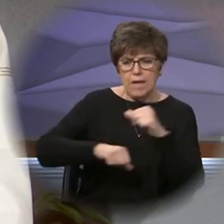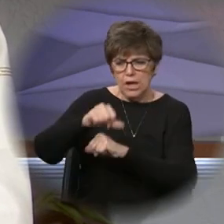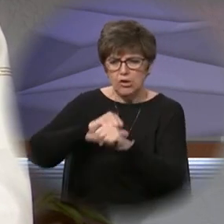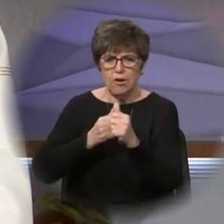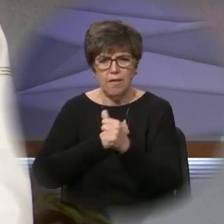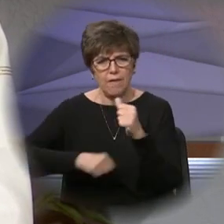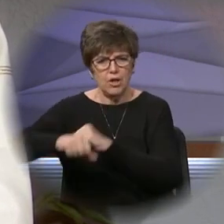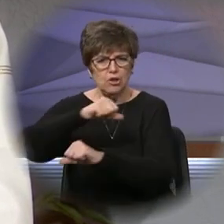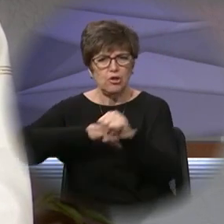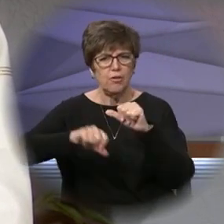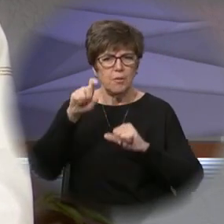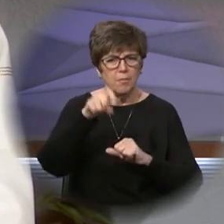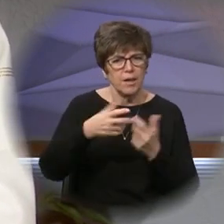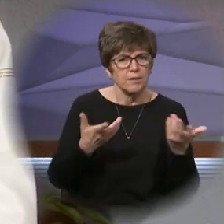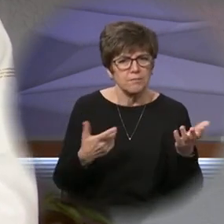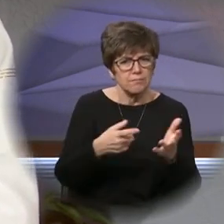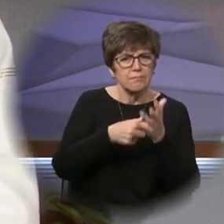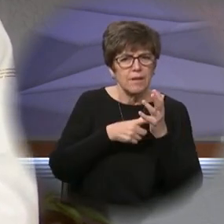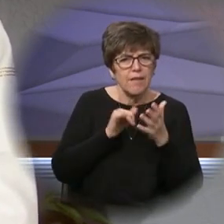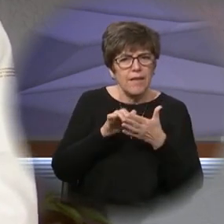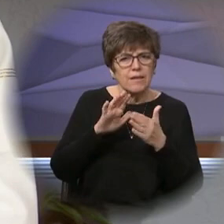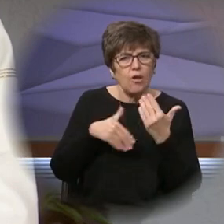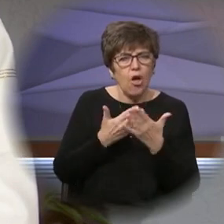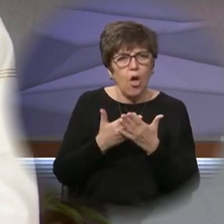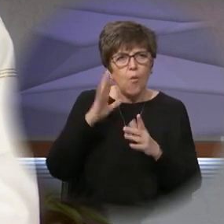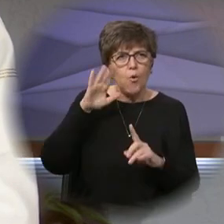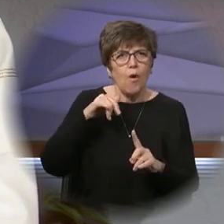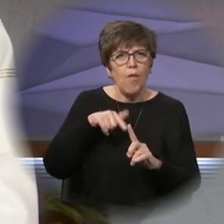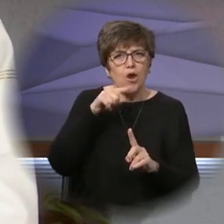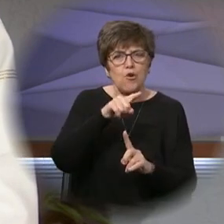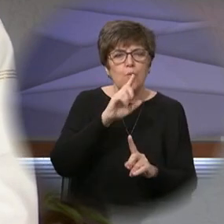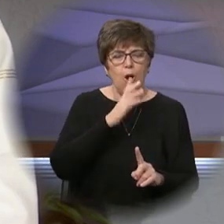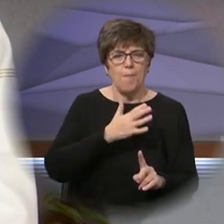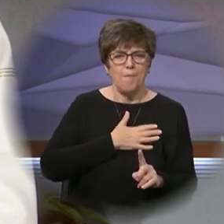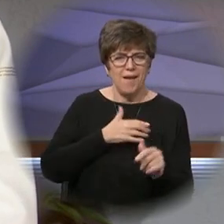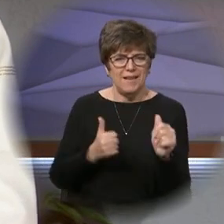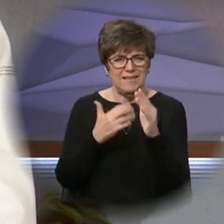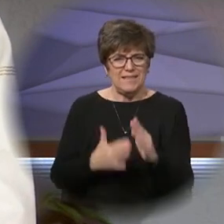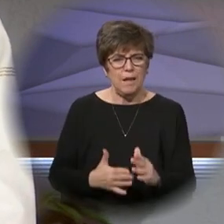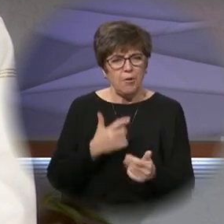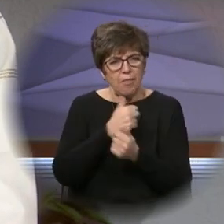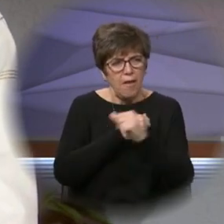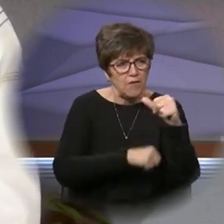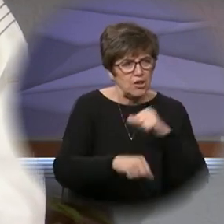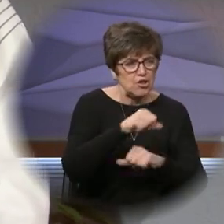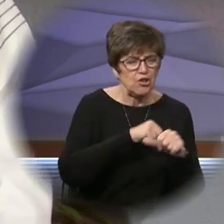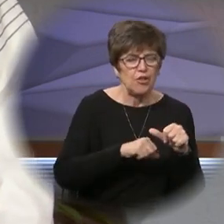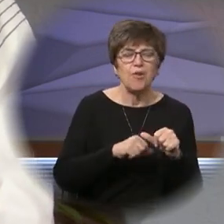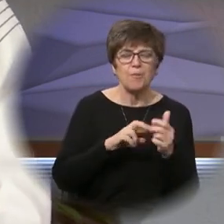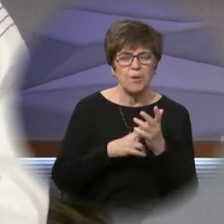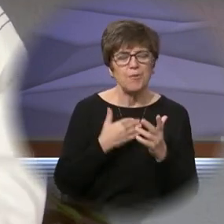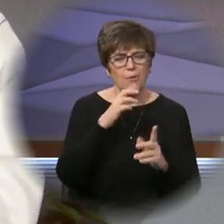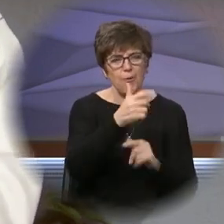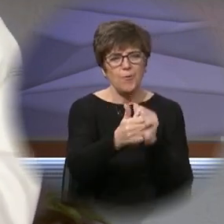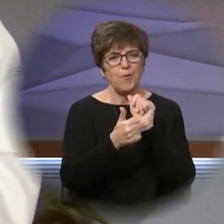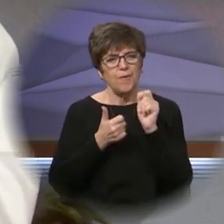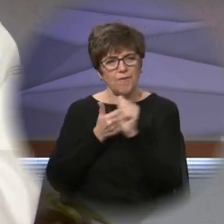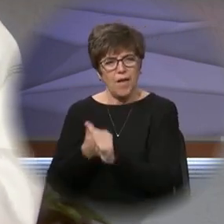one another. This is how all will know that you are my disciples, if you have love for one